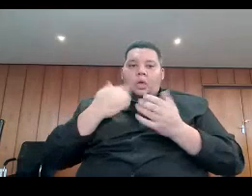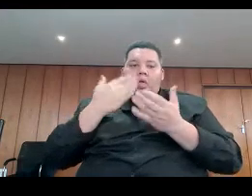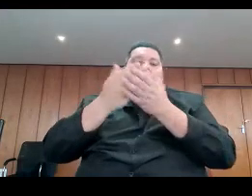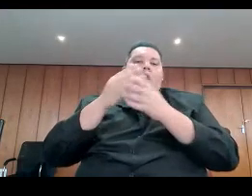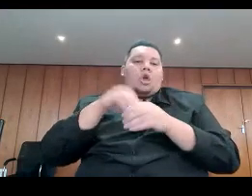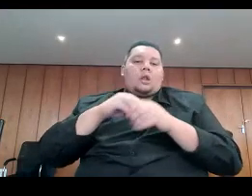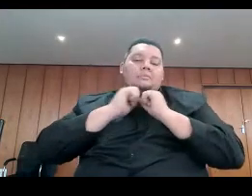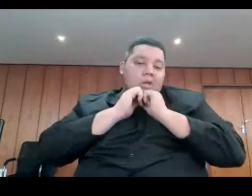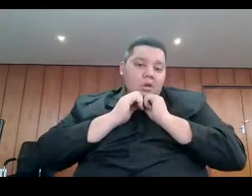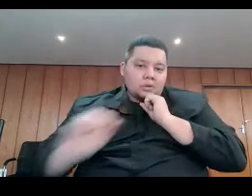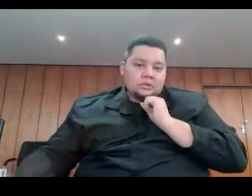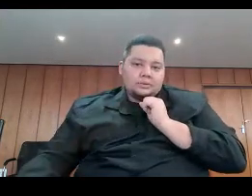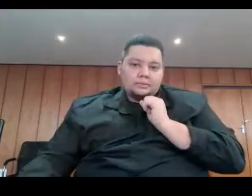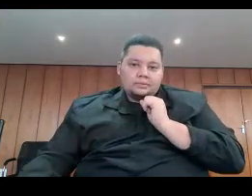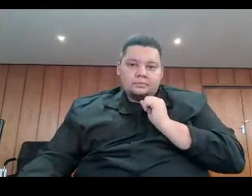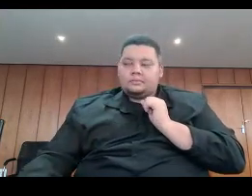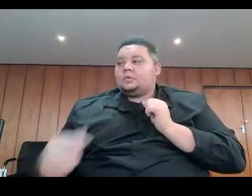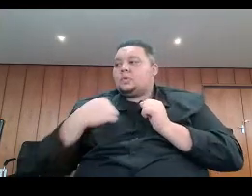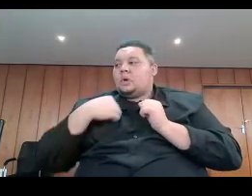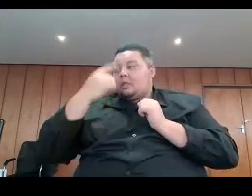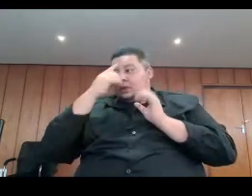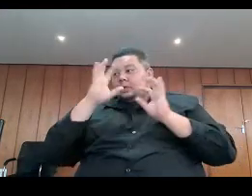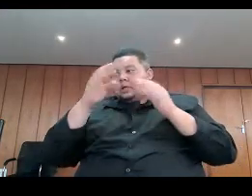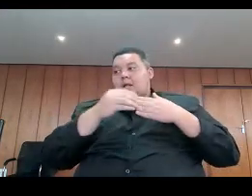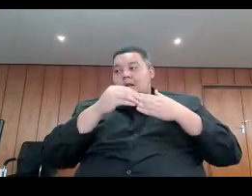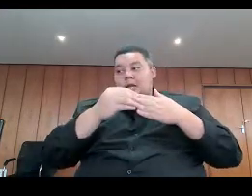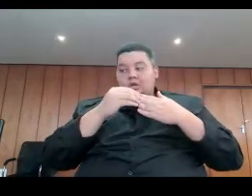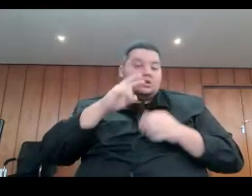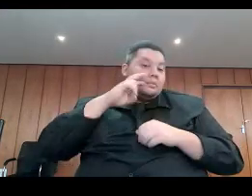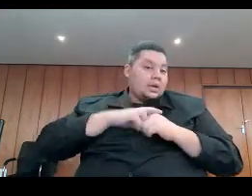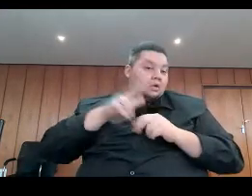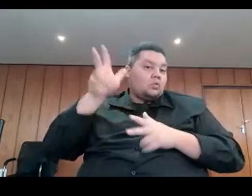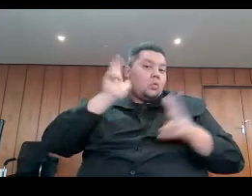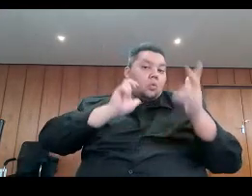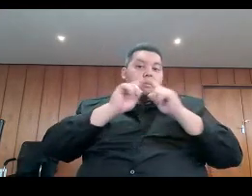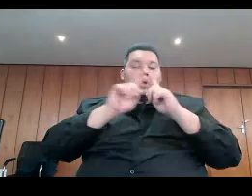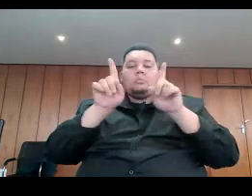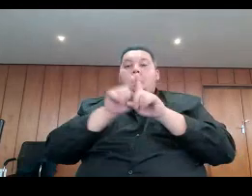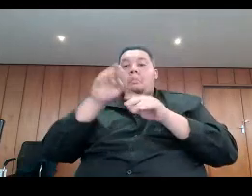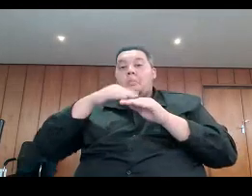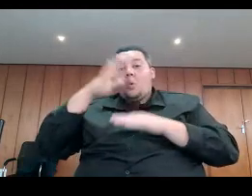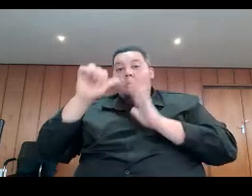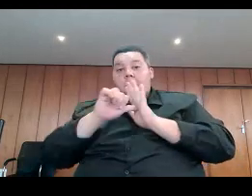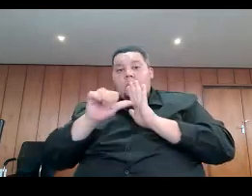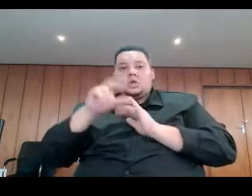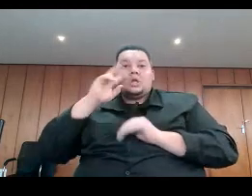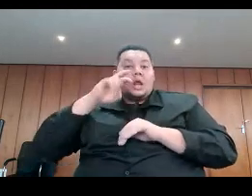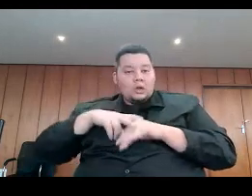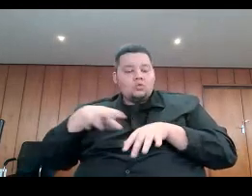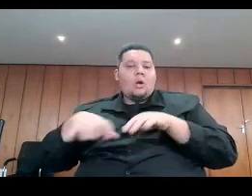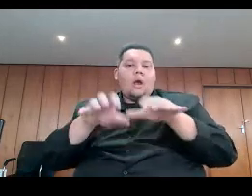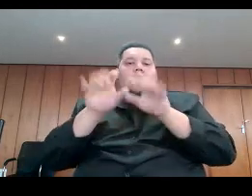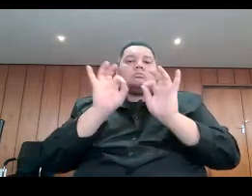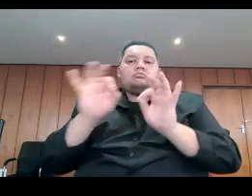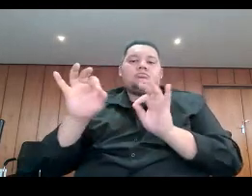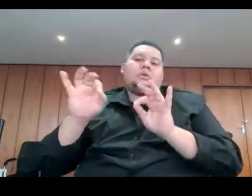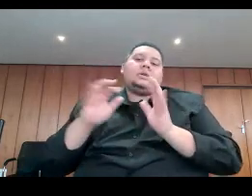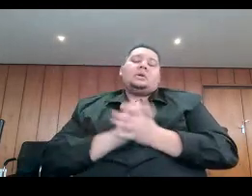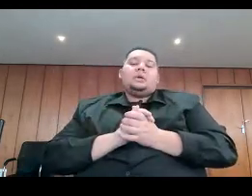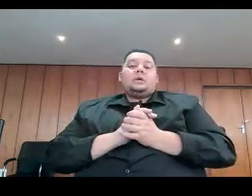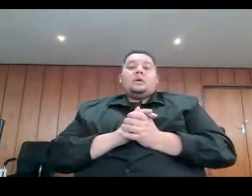parents. So I think that the leadership needs to listen, but more importantly, they need to act. And so engaging